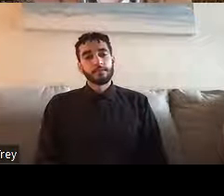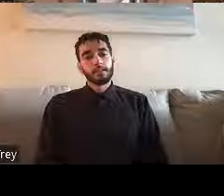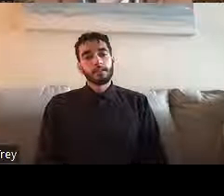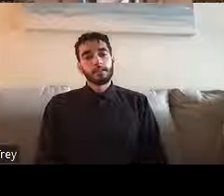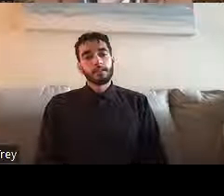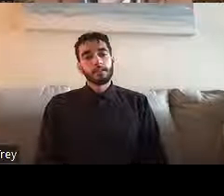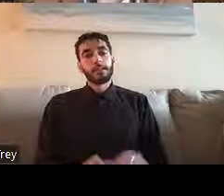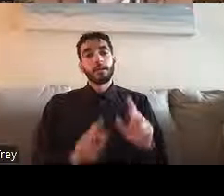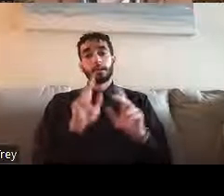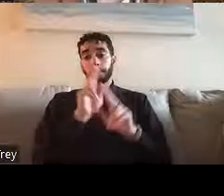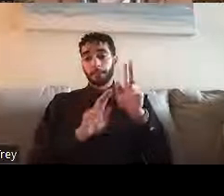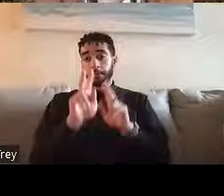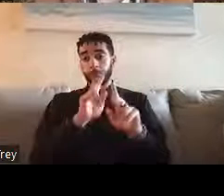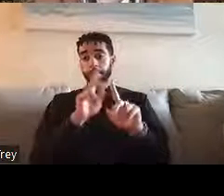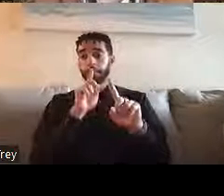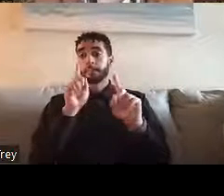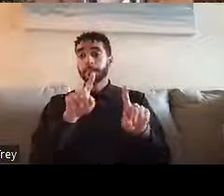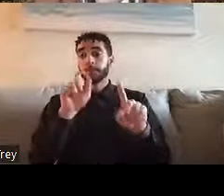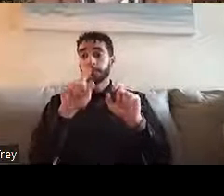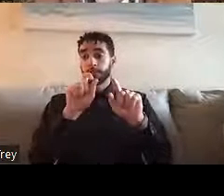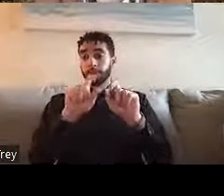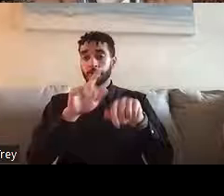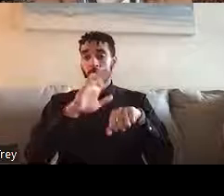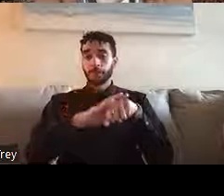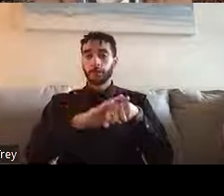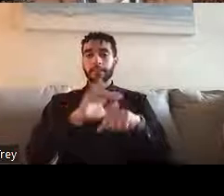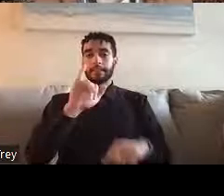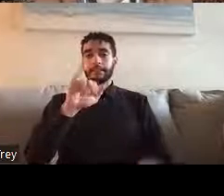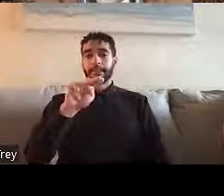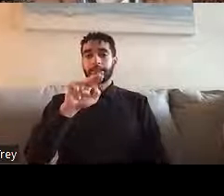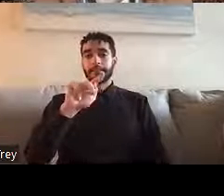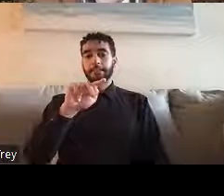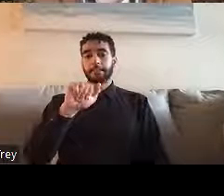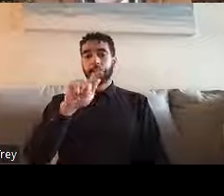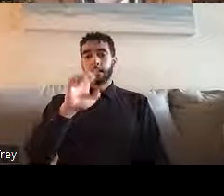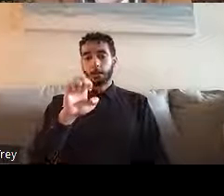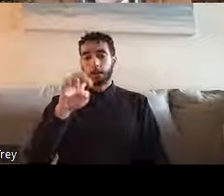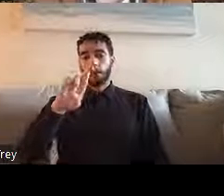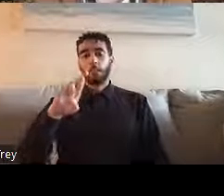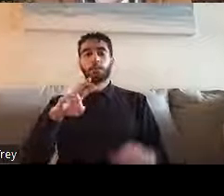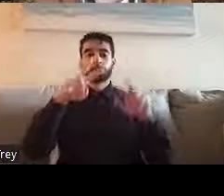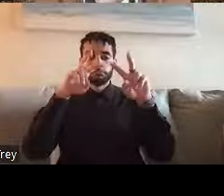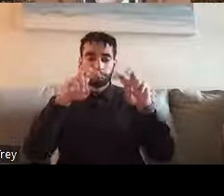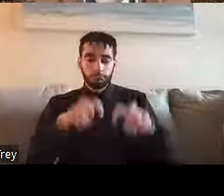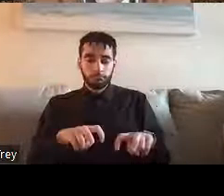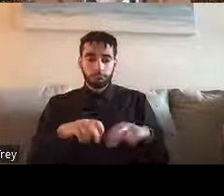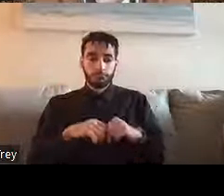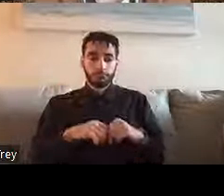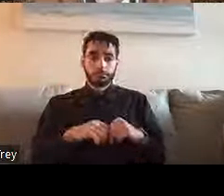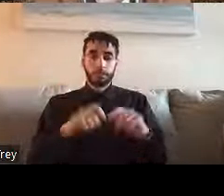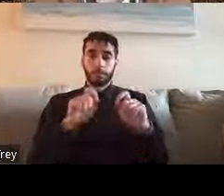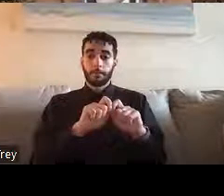As people are answering questions, whether it's on intake or assessment, we've scored the content to come up so